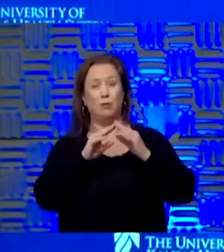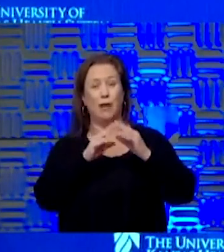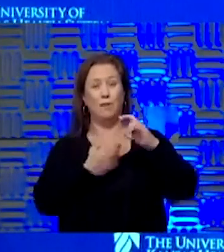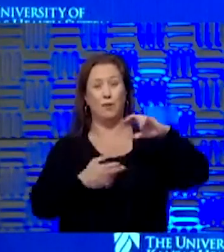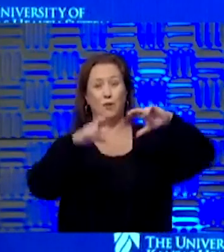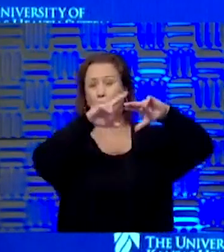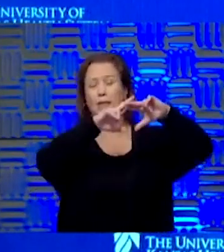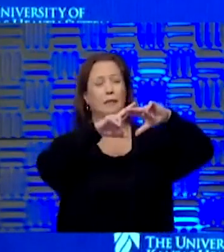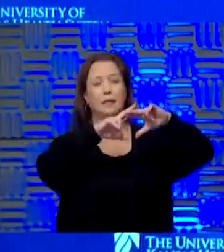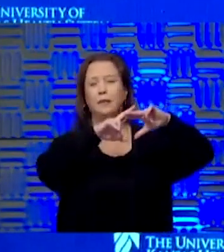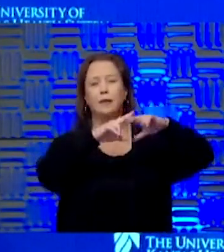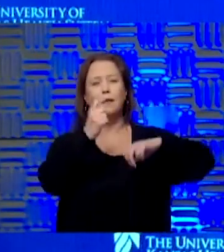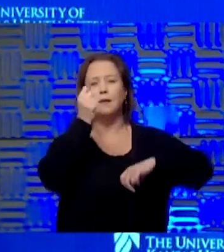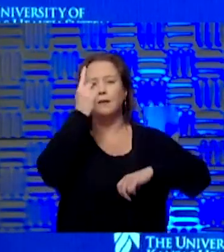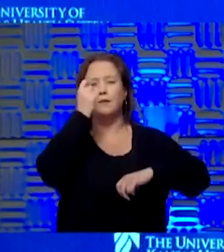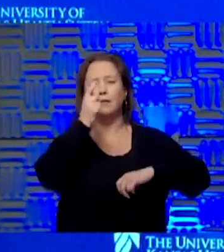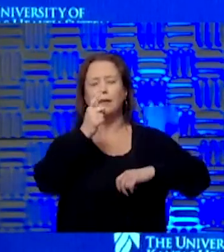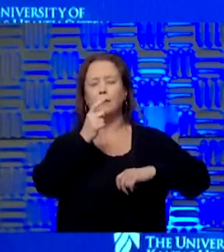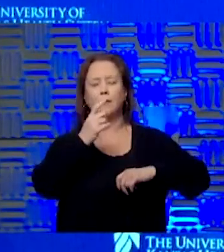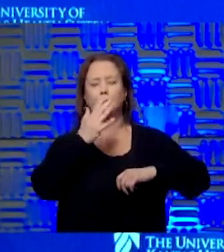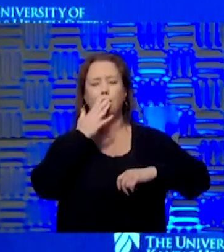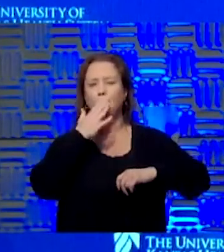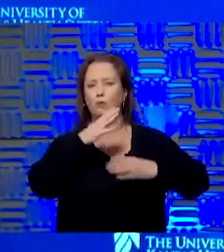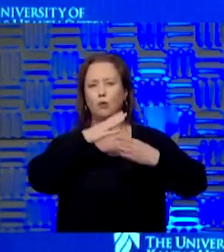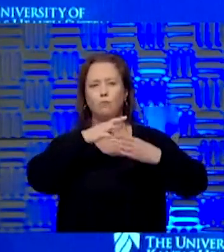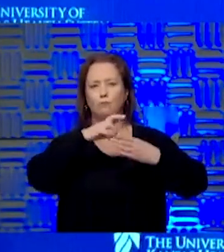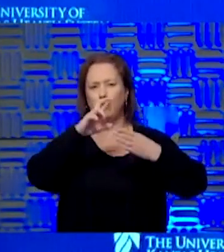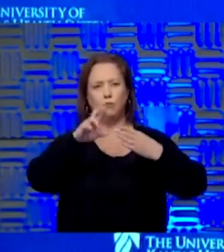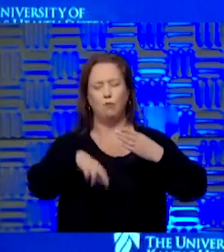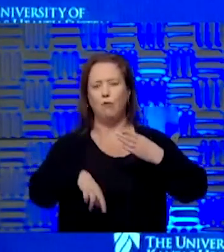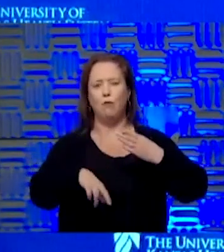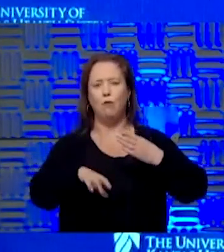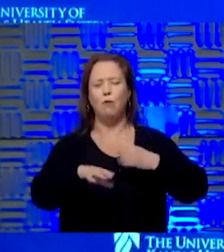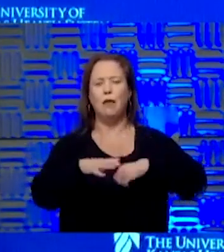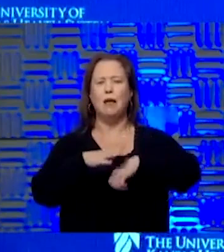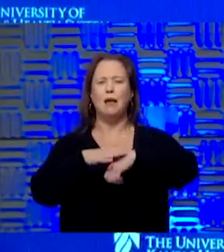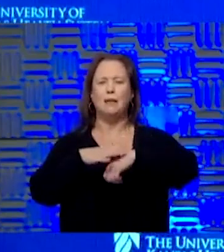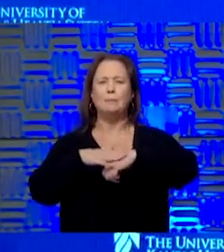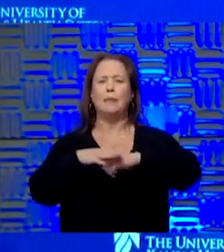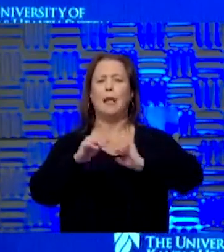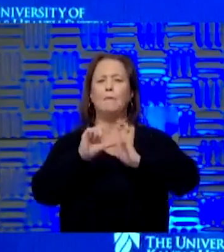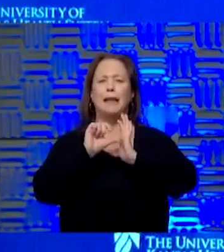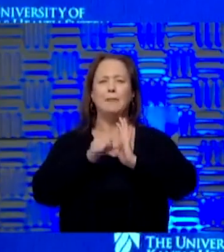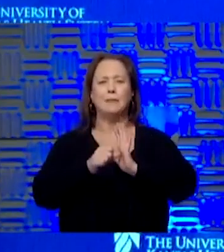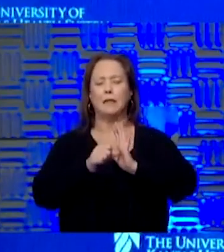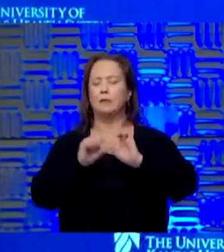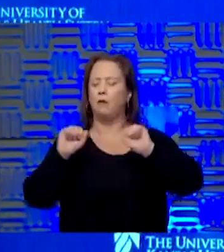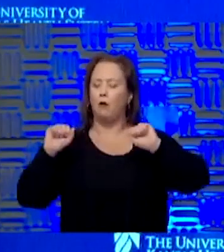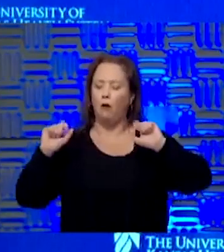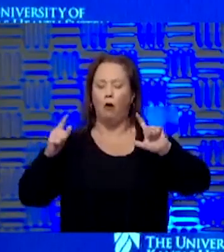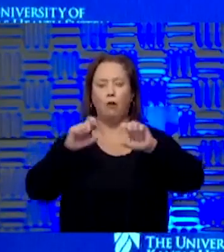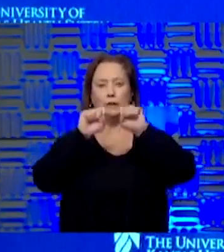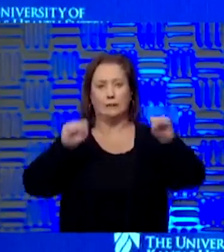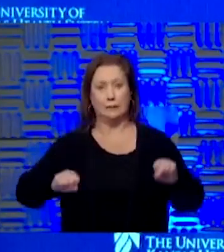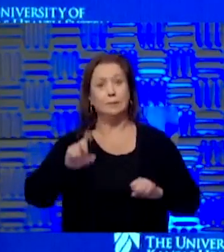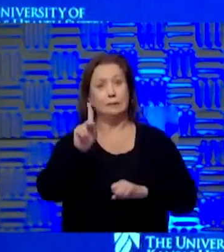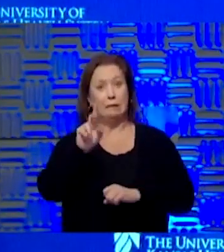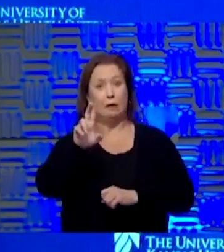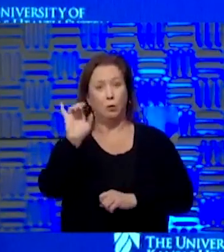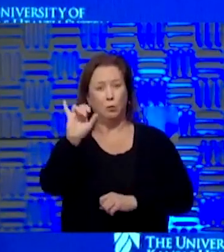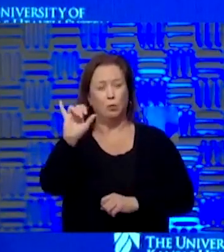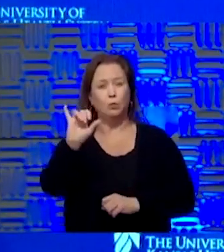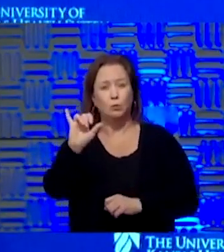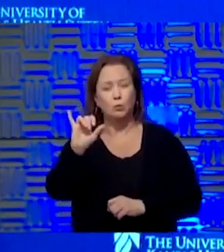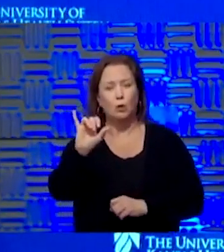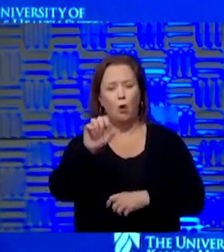that's not the right outcome. And I want to emphasize again how hard our system, and I know all systems out there are doing the same thing,